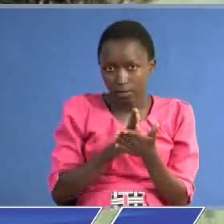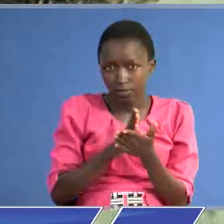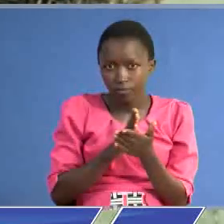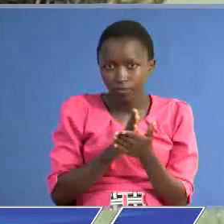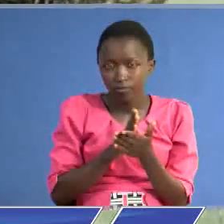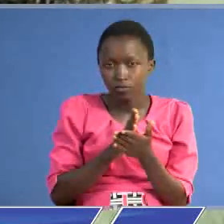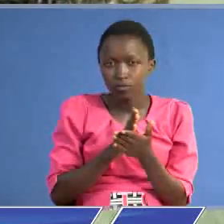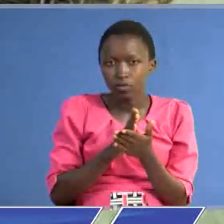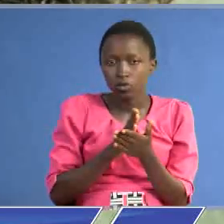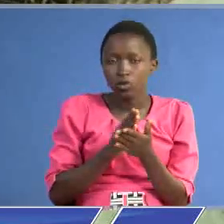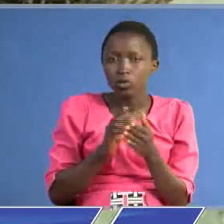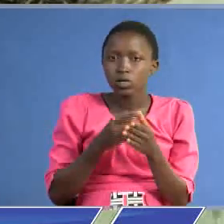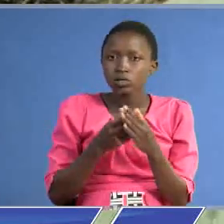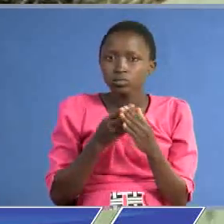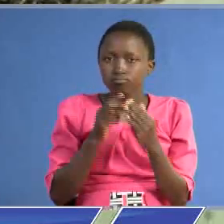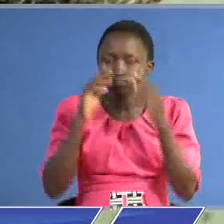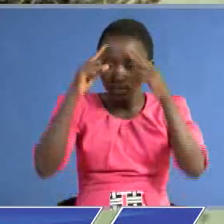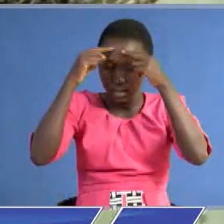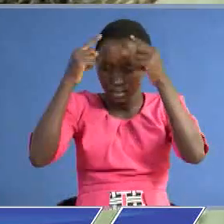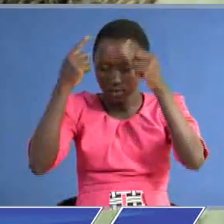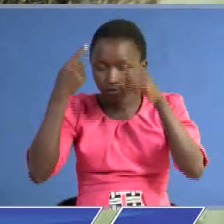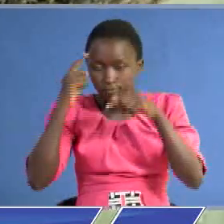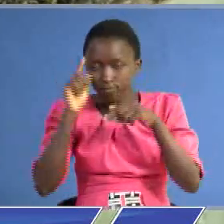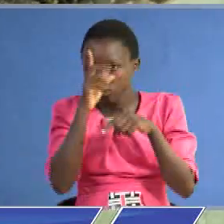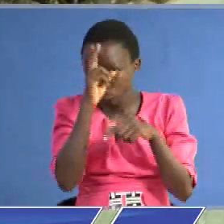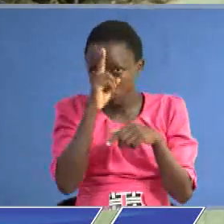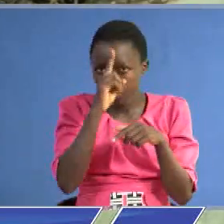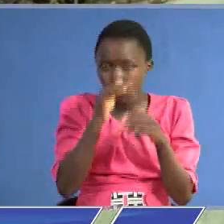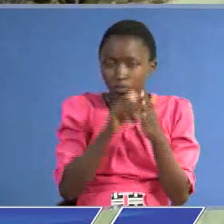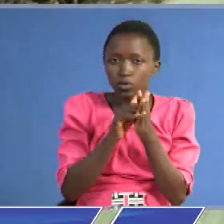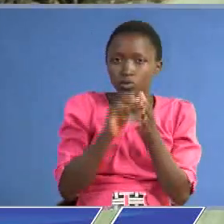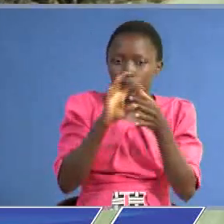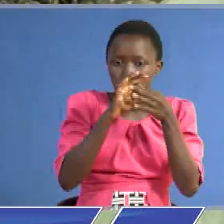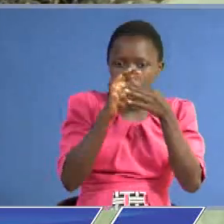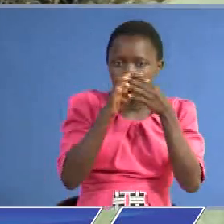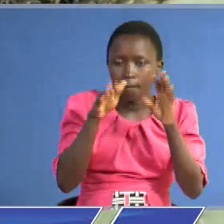breakthrough for the police, and with the cooperation for the members of the public.